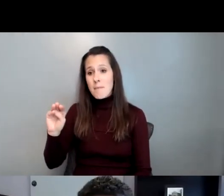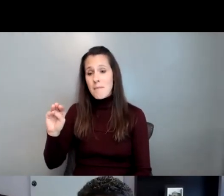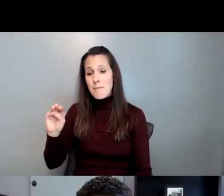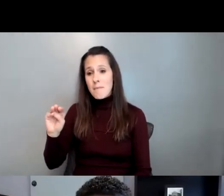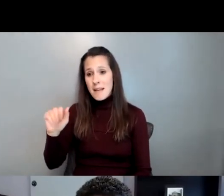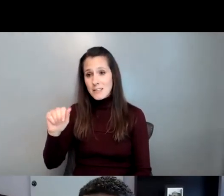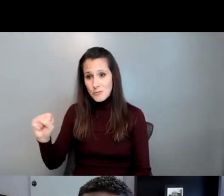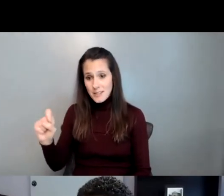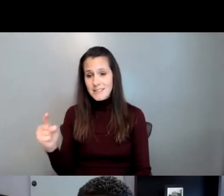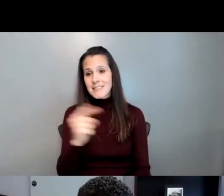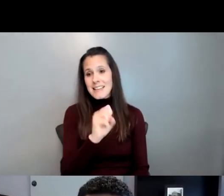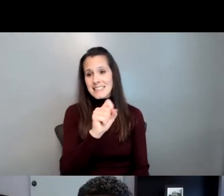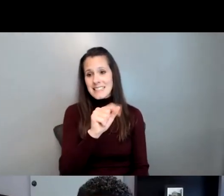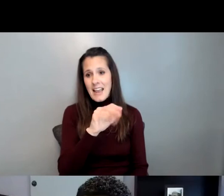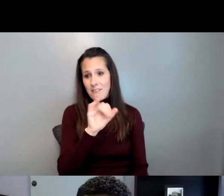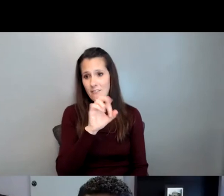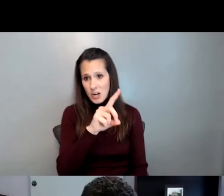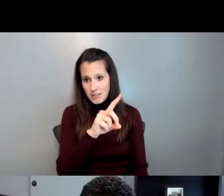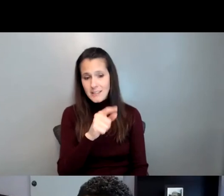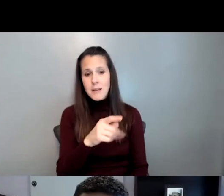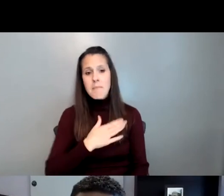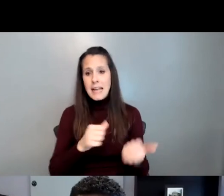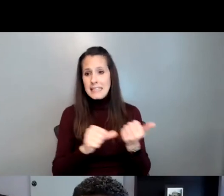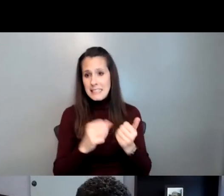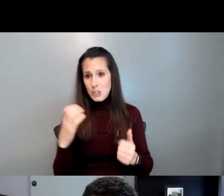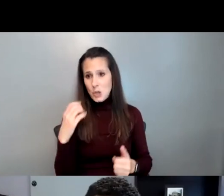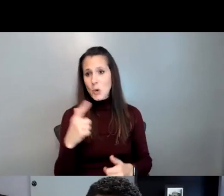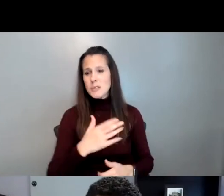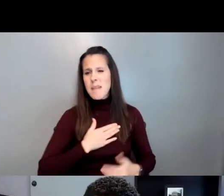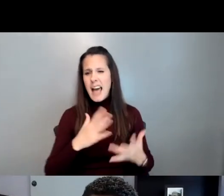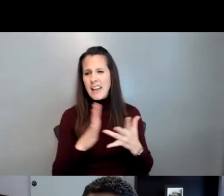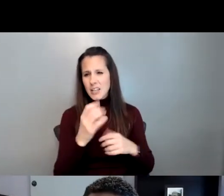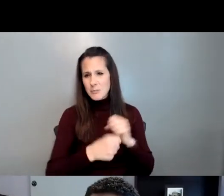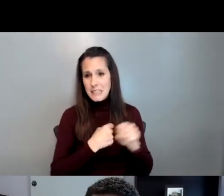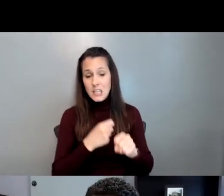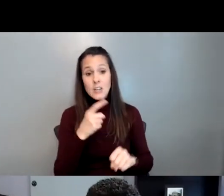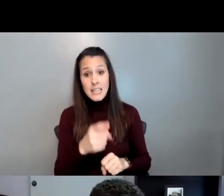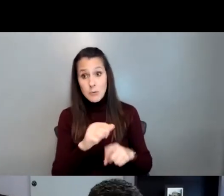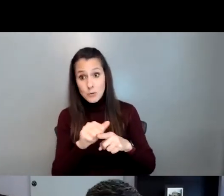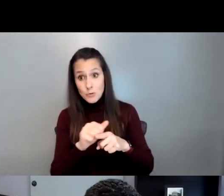And he was my assistant coach my freshman year, which was his 5th year as he was training for the Olympics.